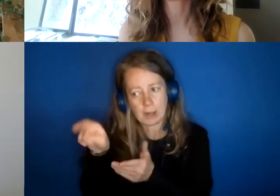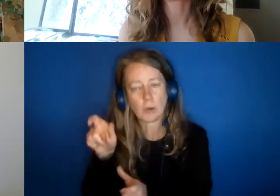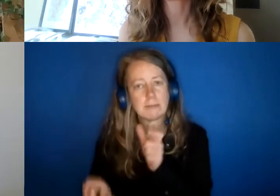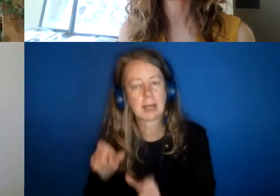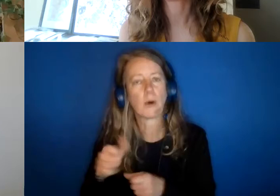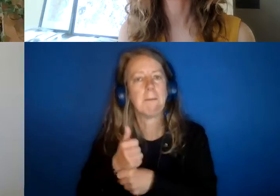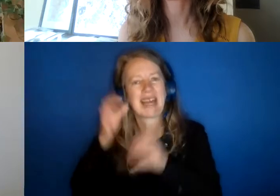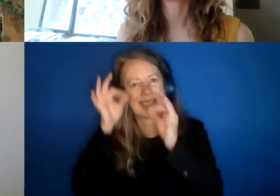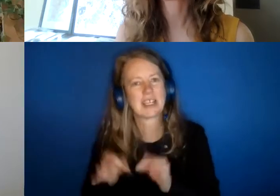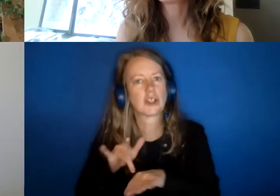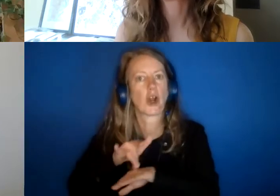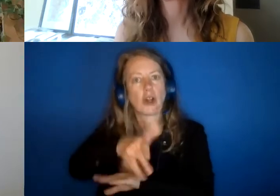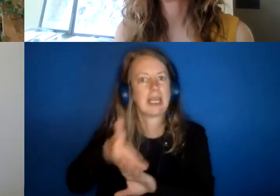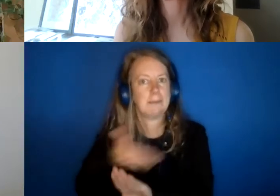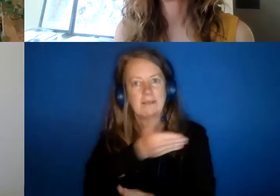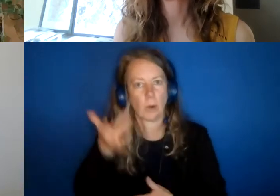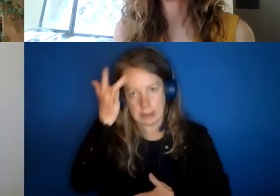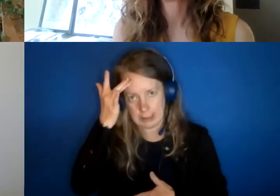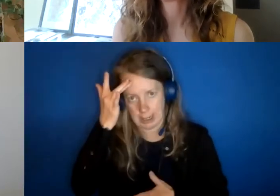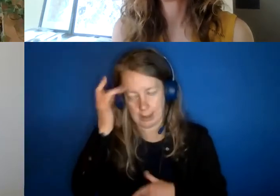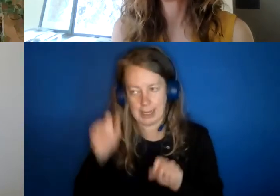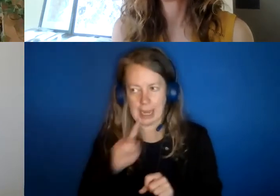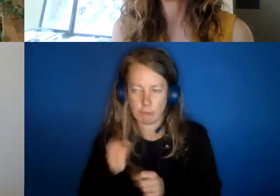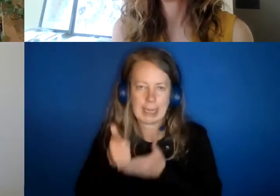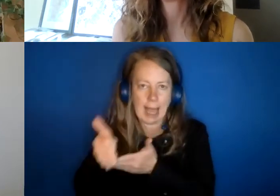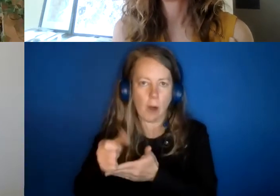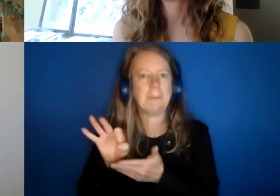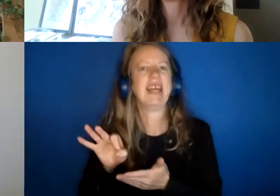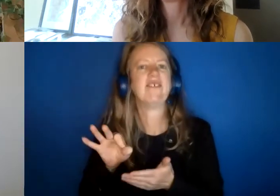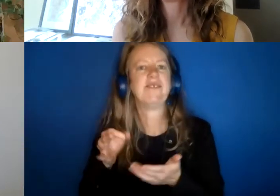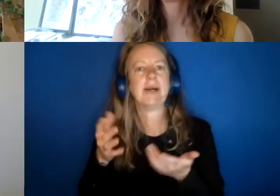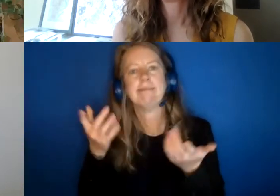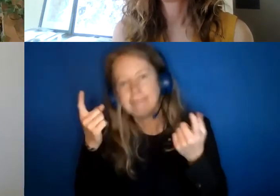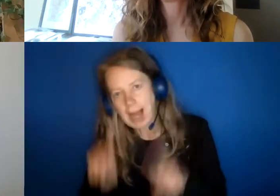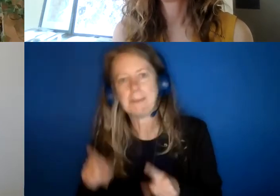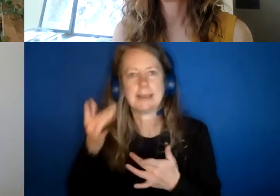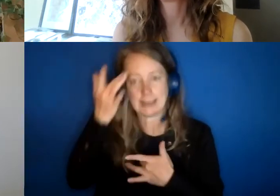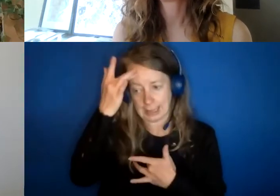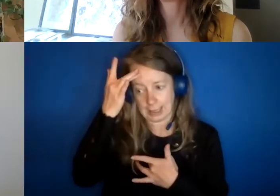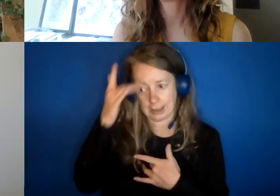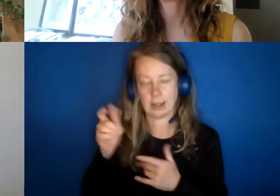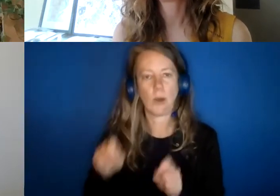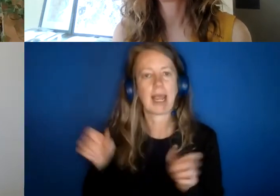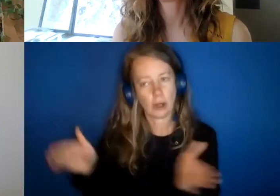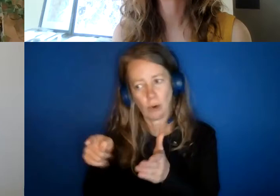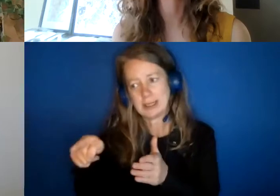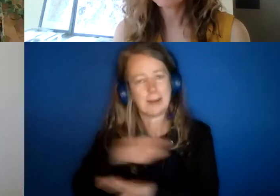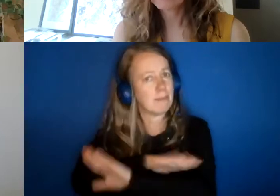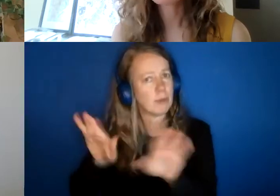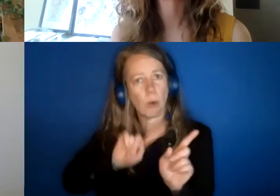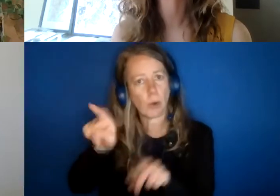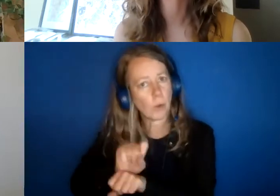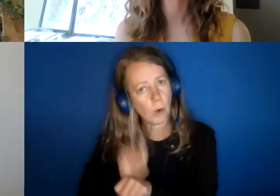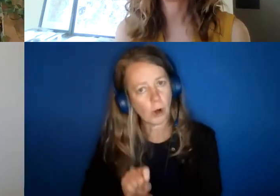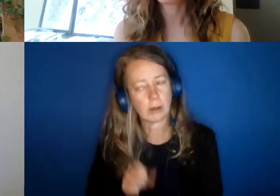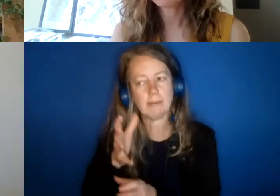of anything happening really can help when that does occur, to encourage people to stay out of the workplace or get